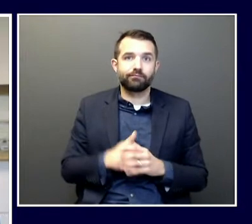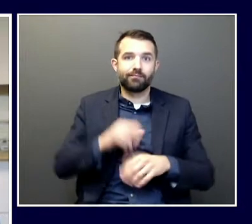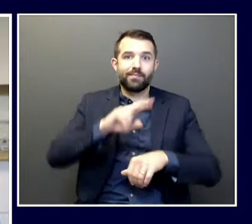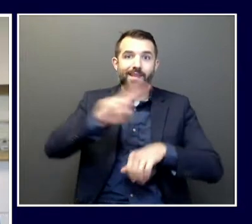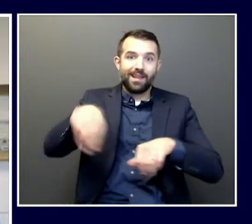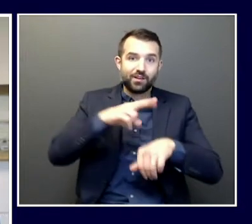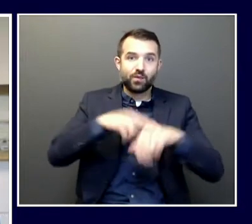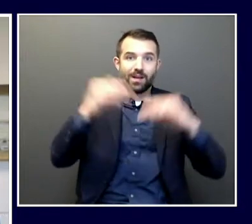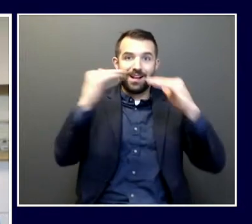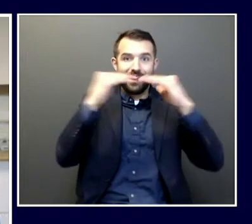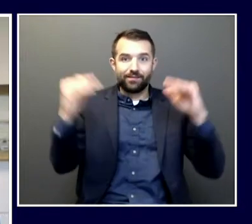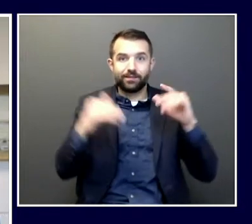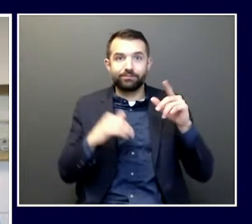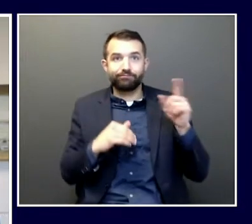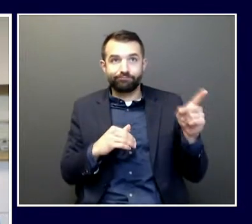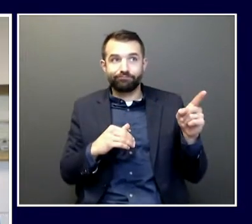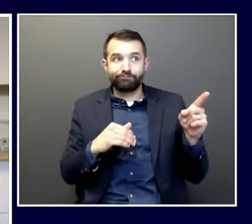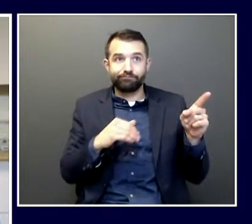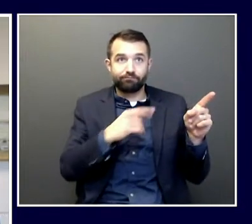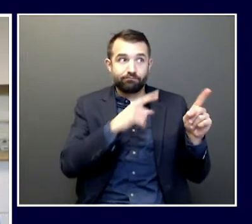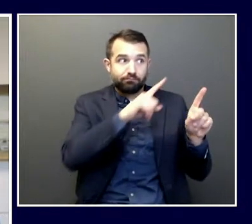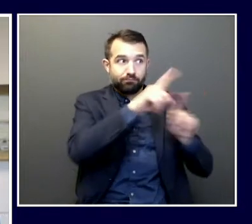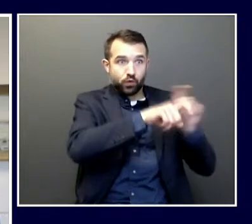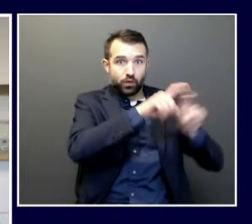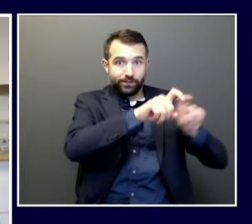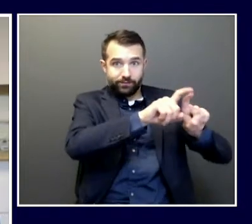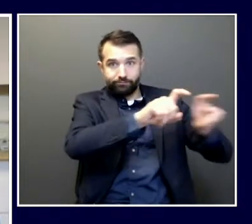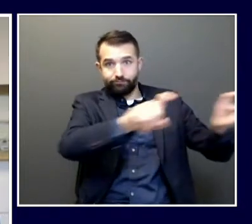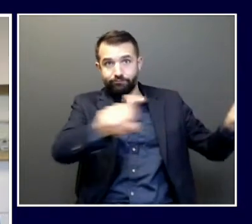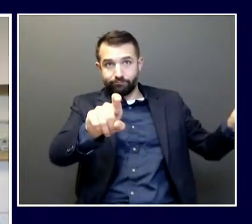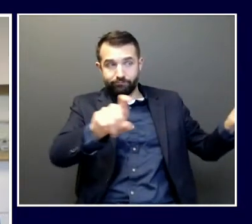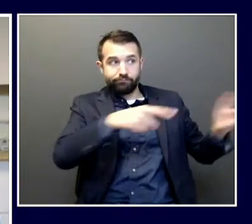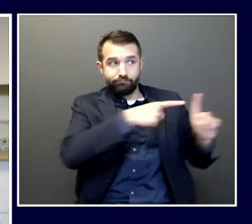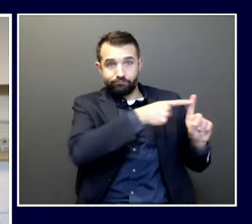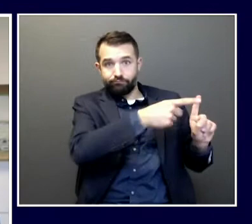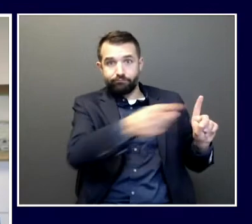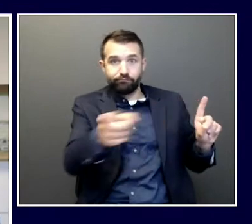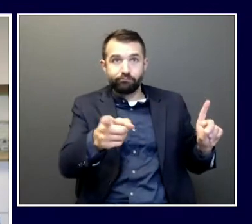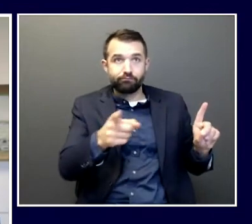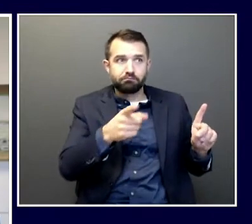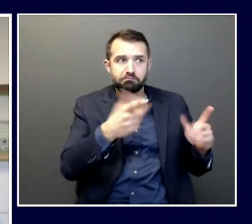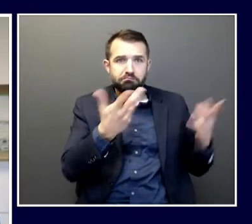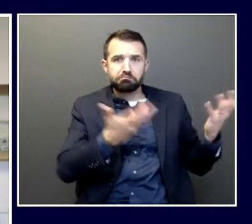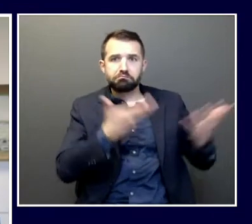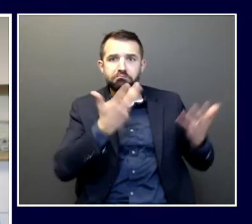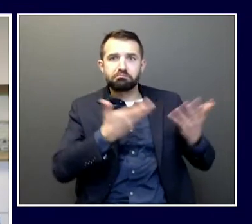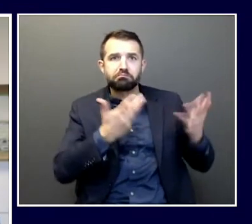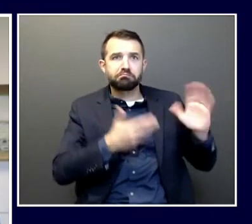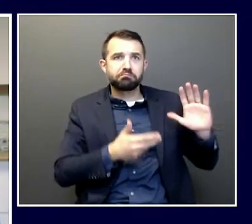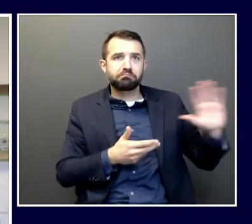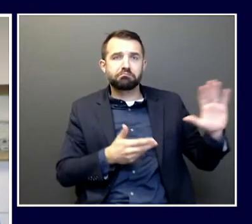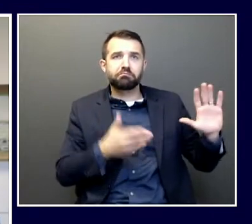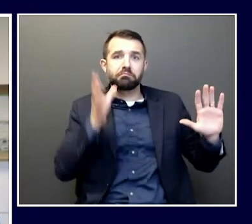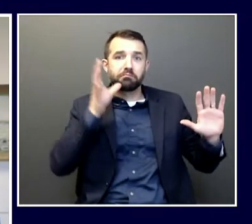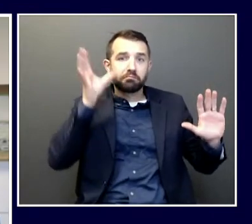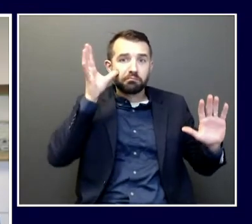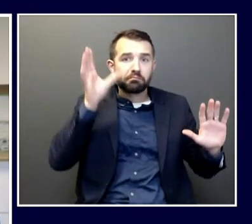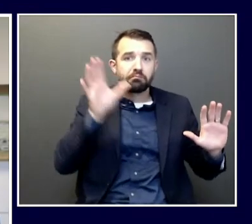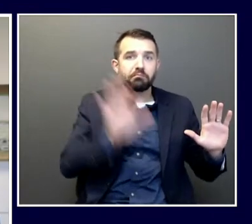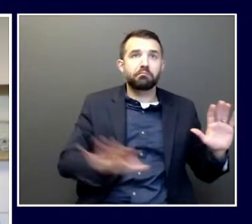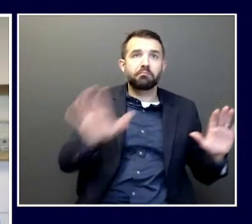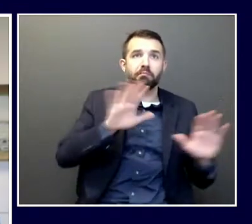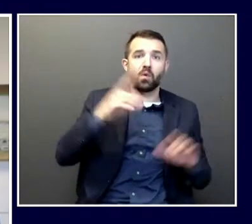have indicated that there are about a third of parents who will absolutely